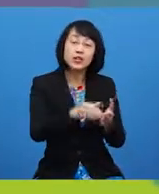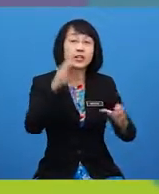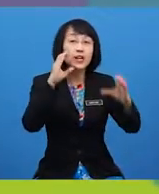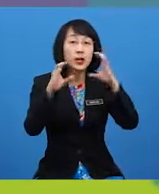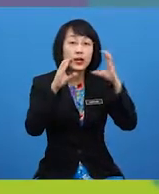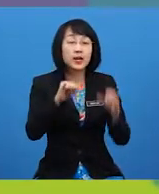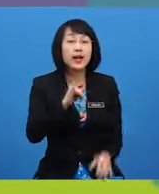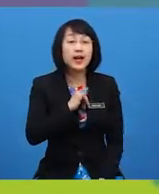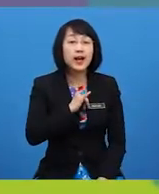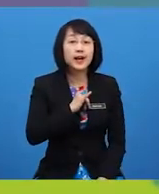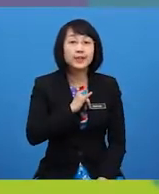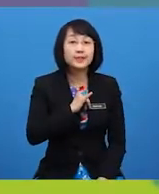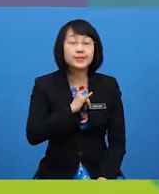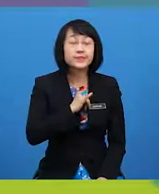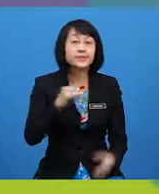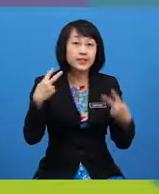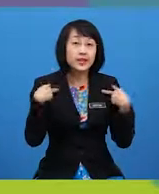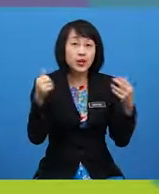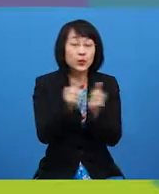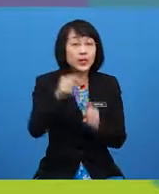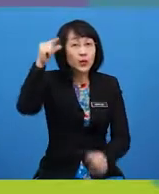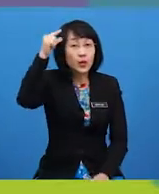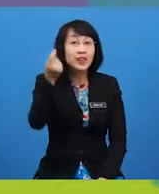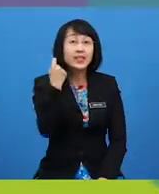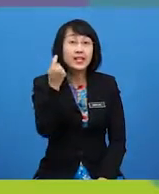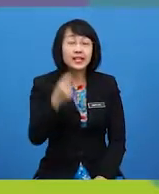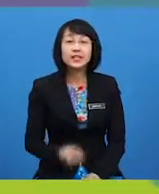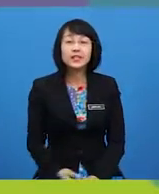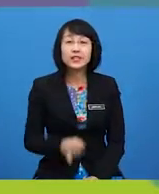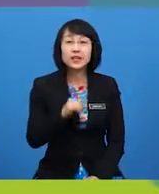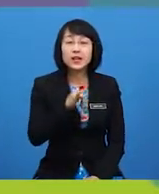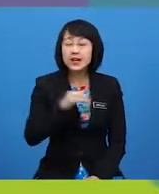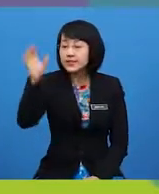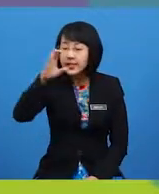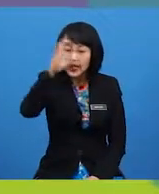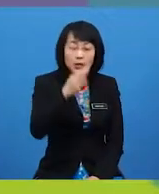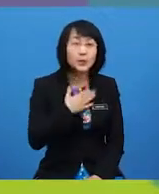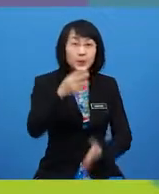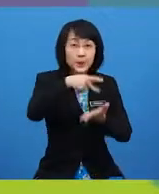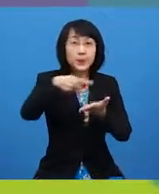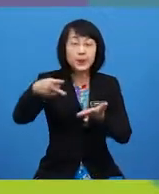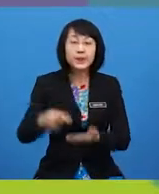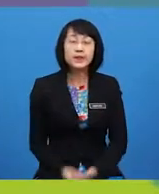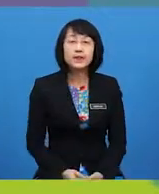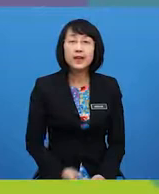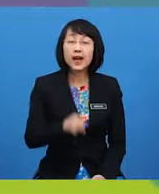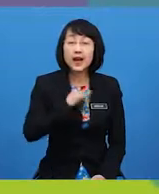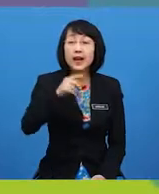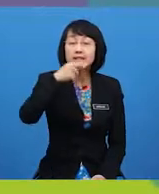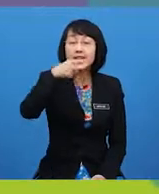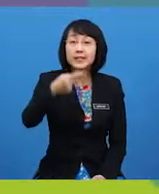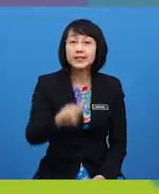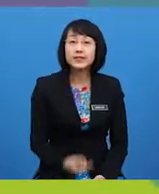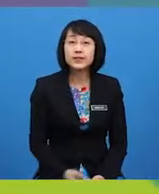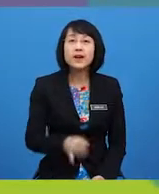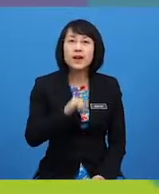conversation that I just had with Gramwiz. So, when I look around for my pen, I said,